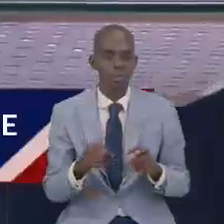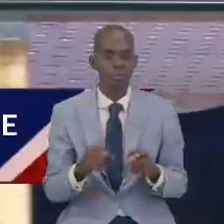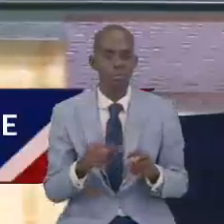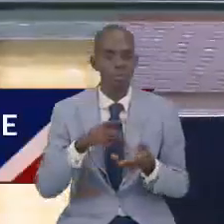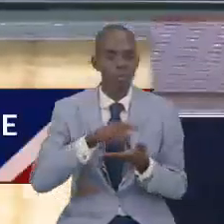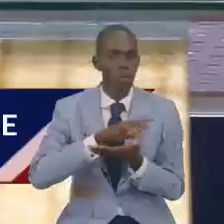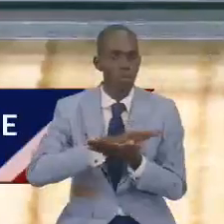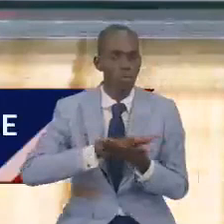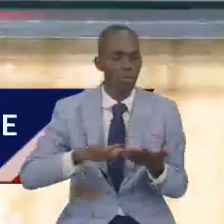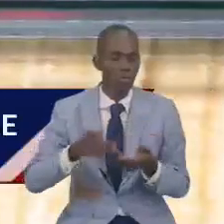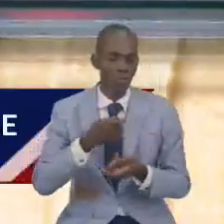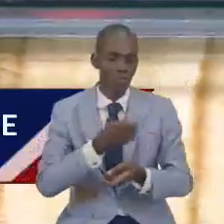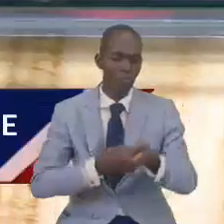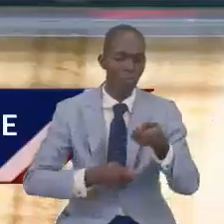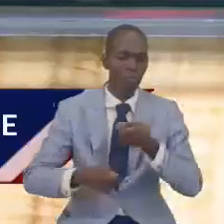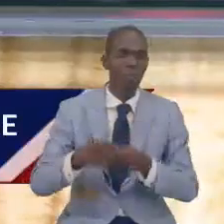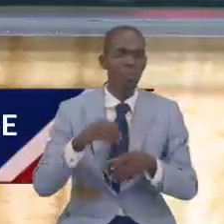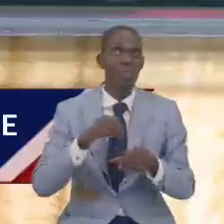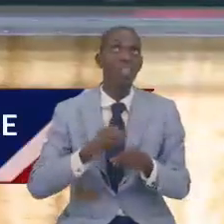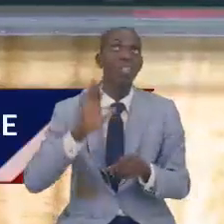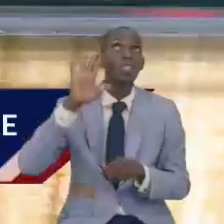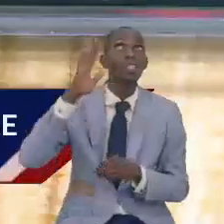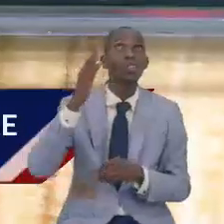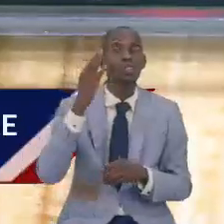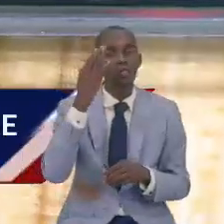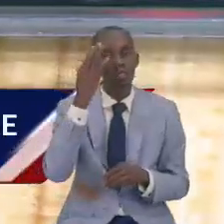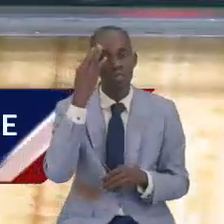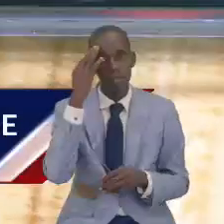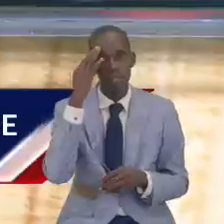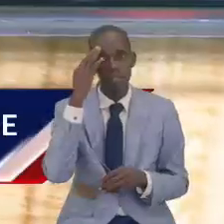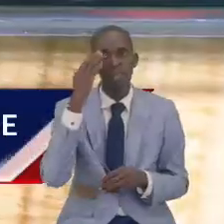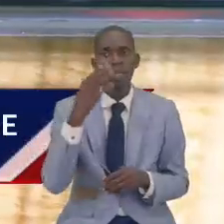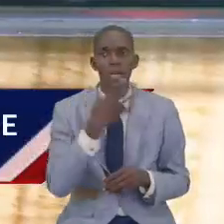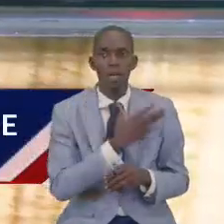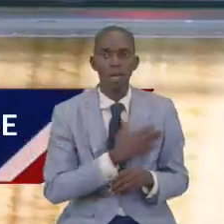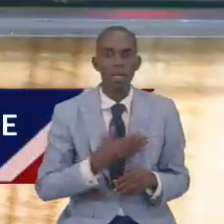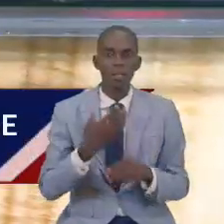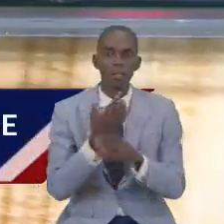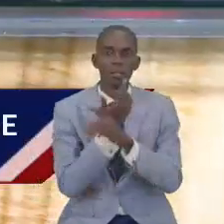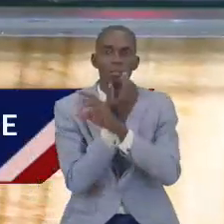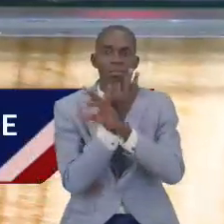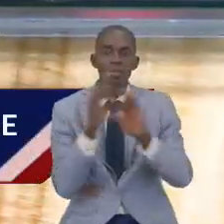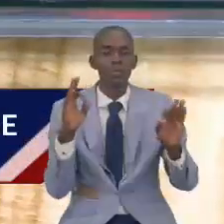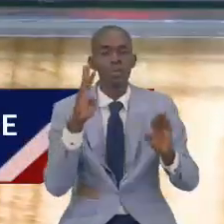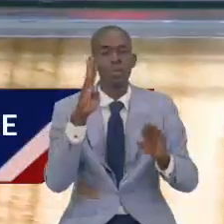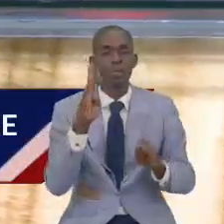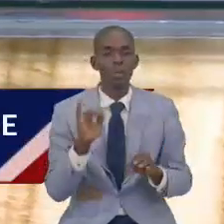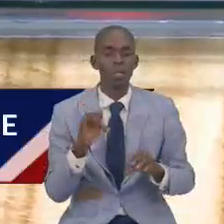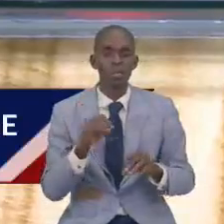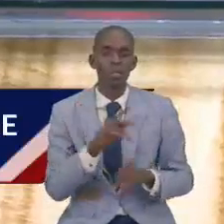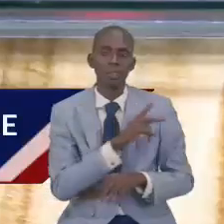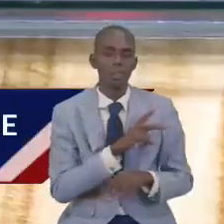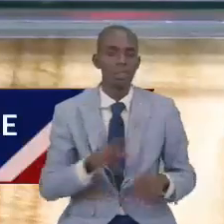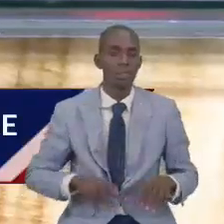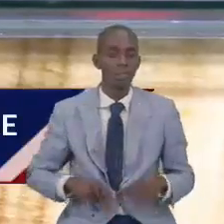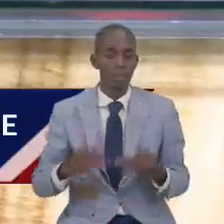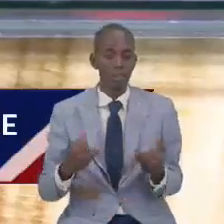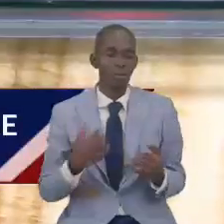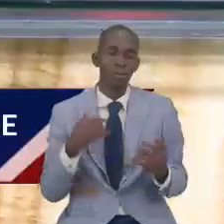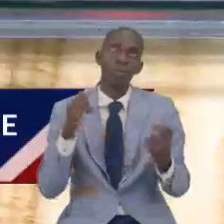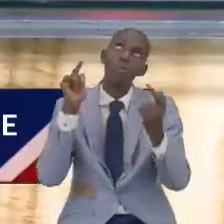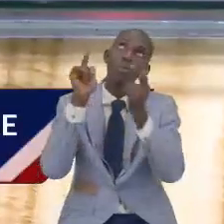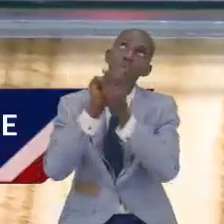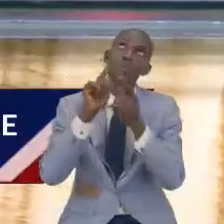is knowledge and liberation as our King. He is our King. And then we come to him,